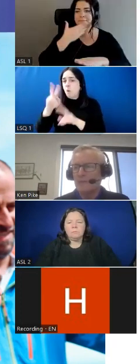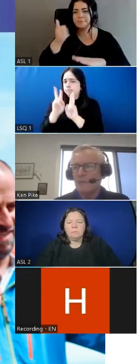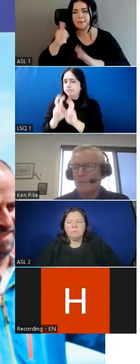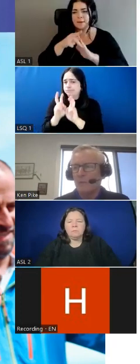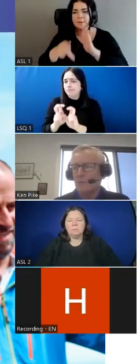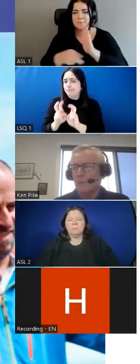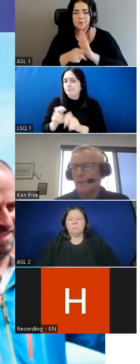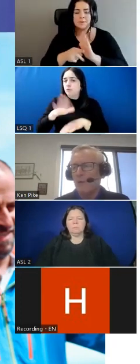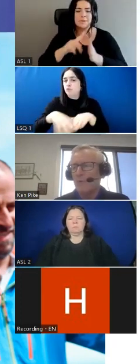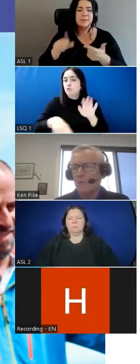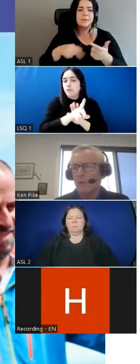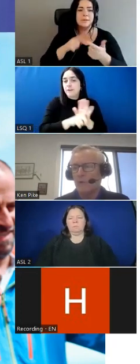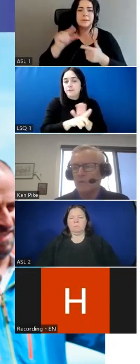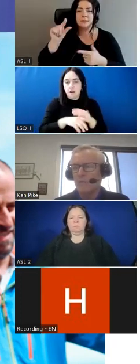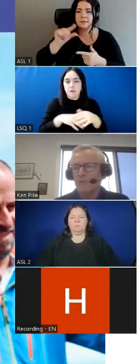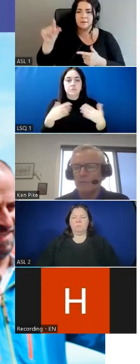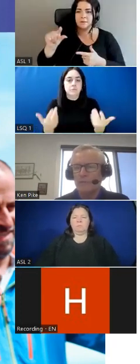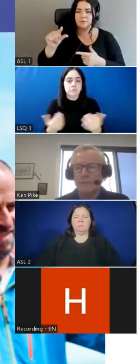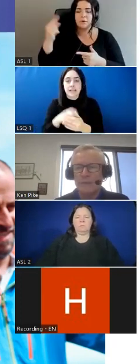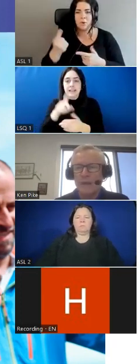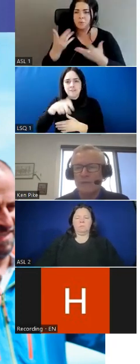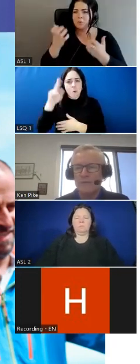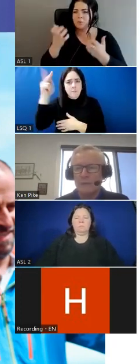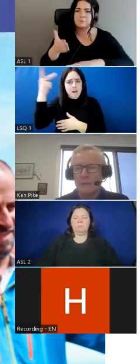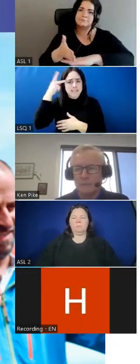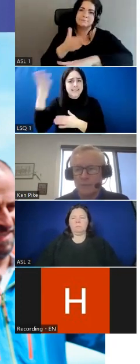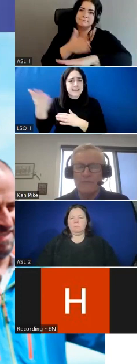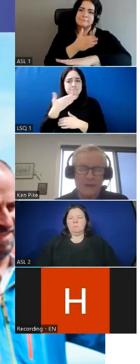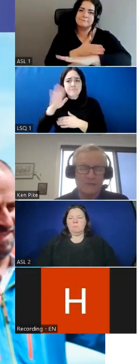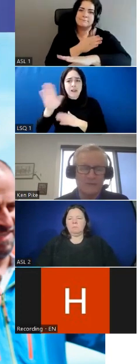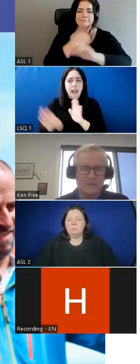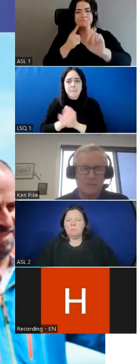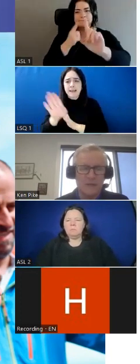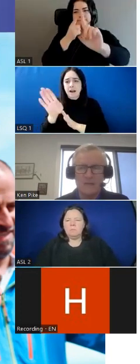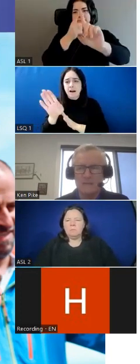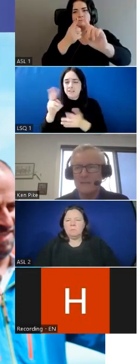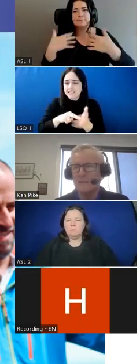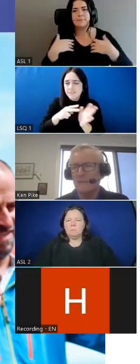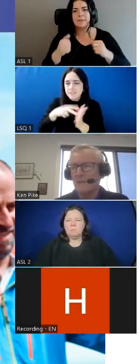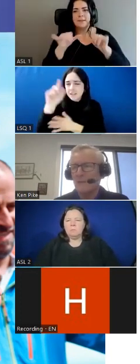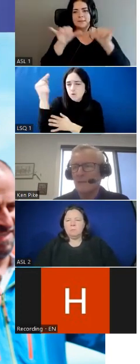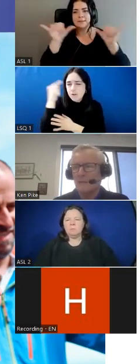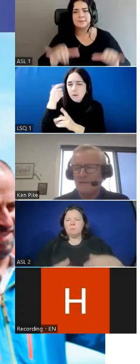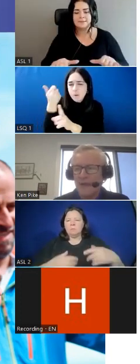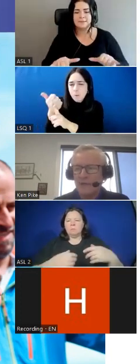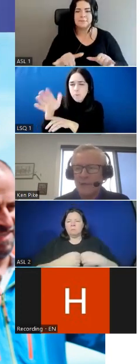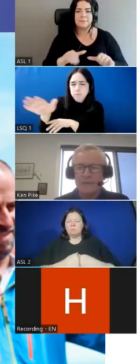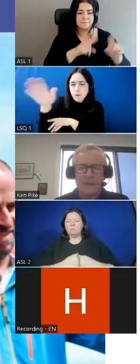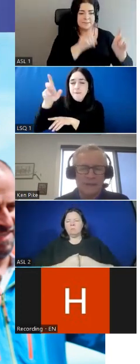the government should be always work to improve the health system by testing,